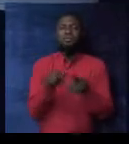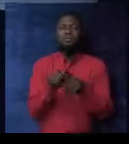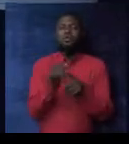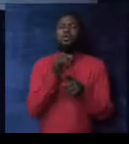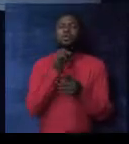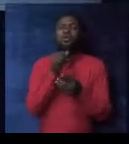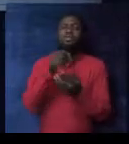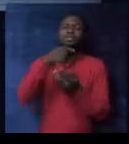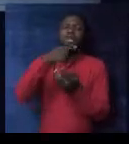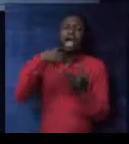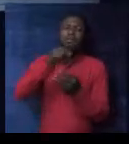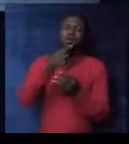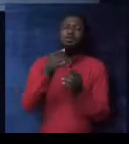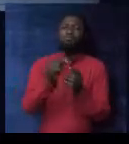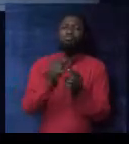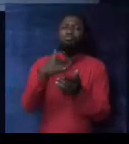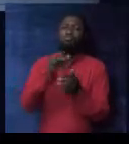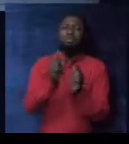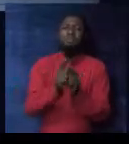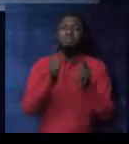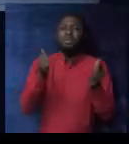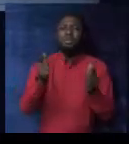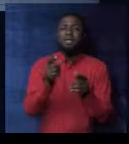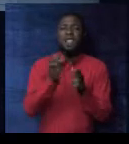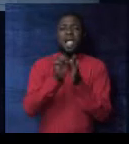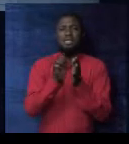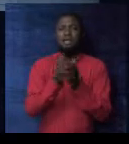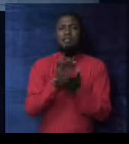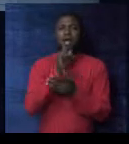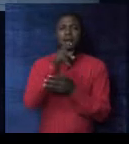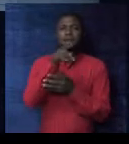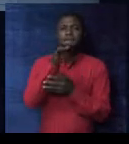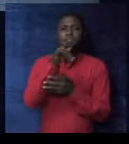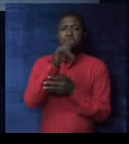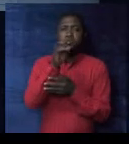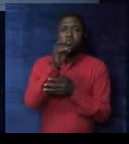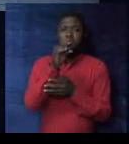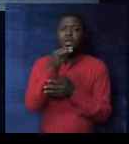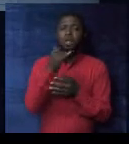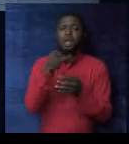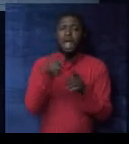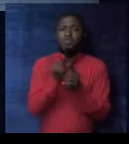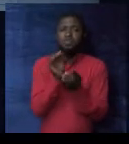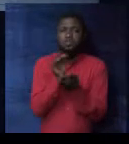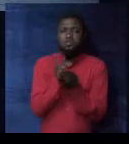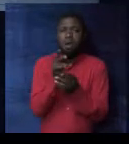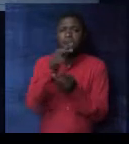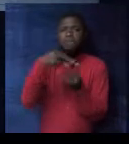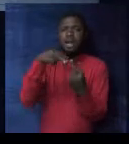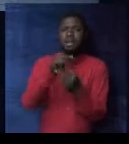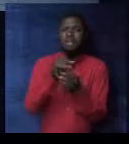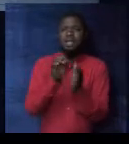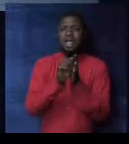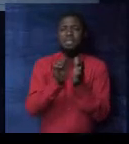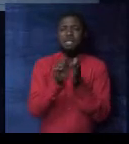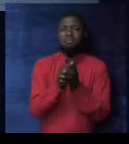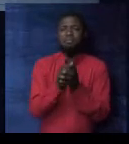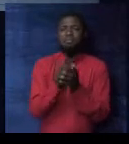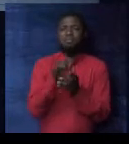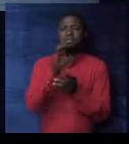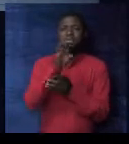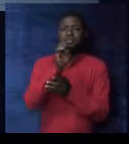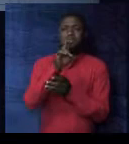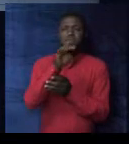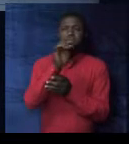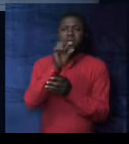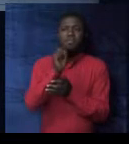system. So it's not among those big planets anymore. What are the examples? Pluto now is regarded as dwarf planet. So examples